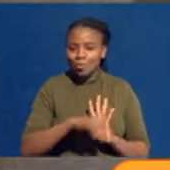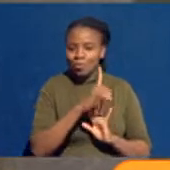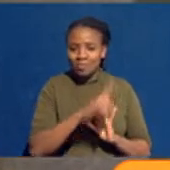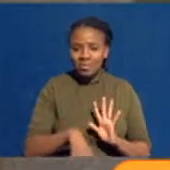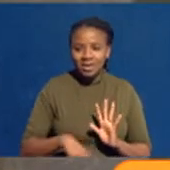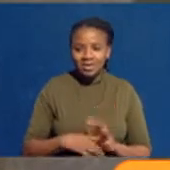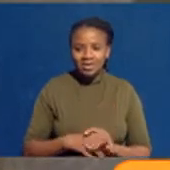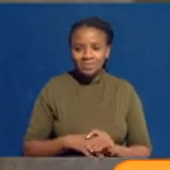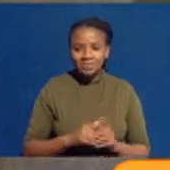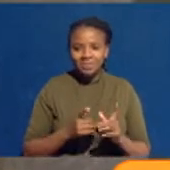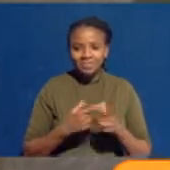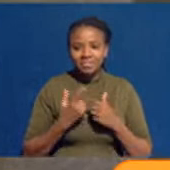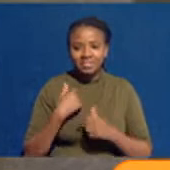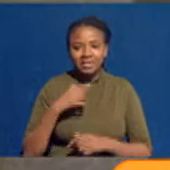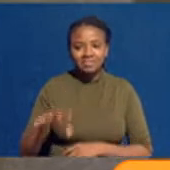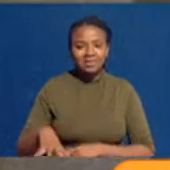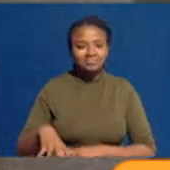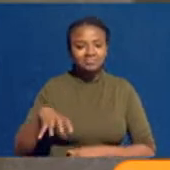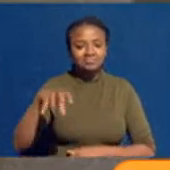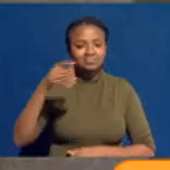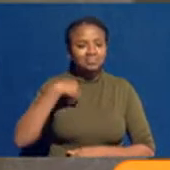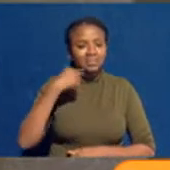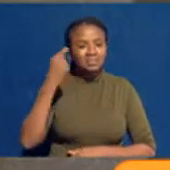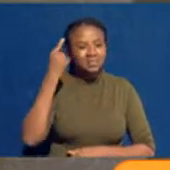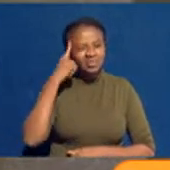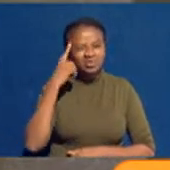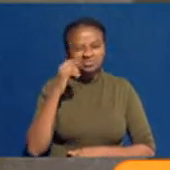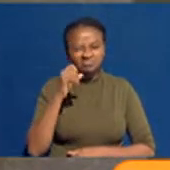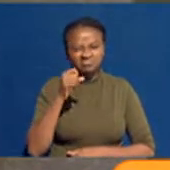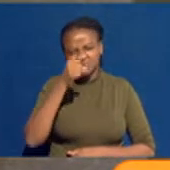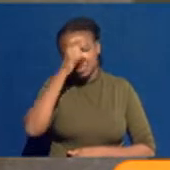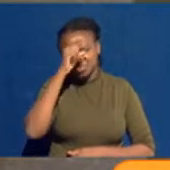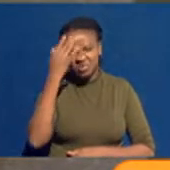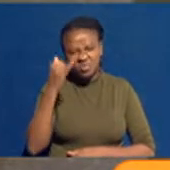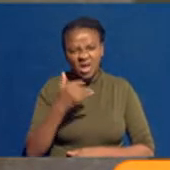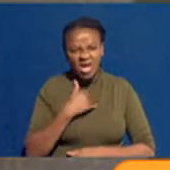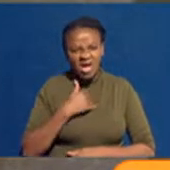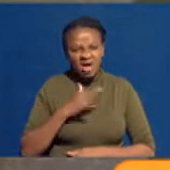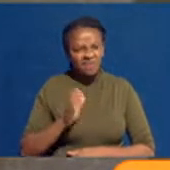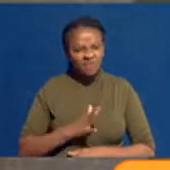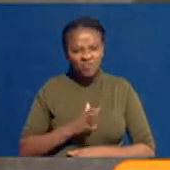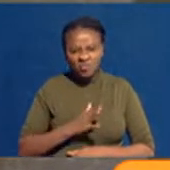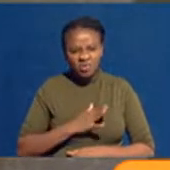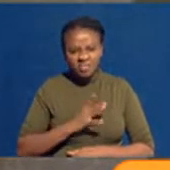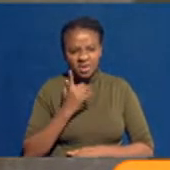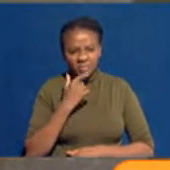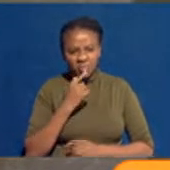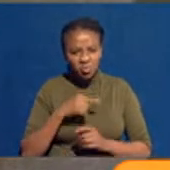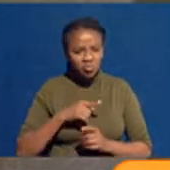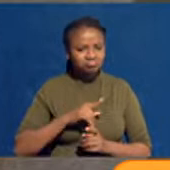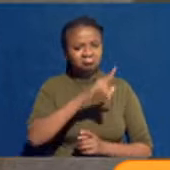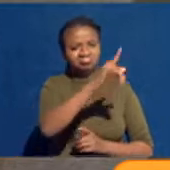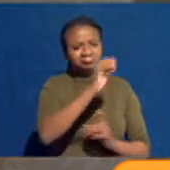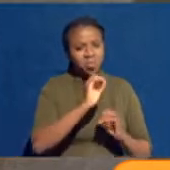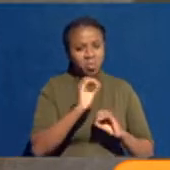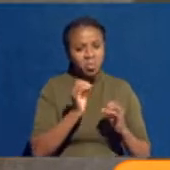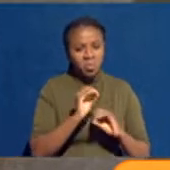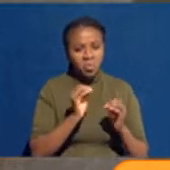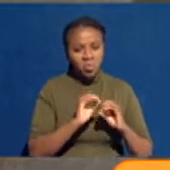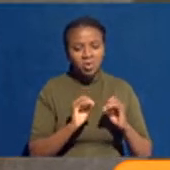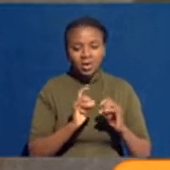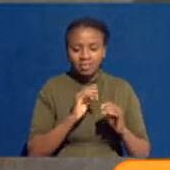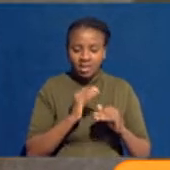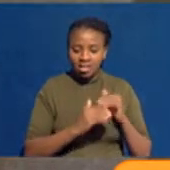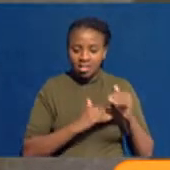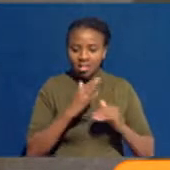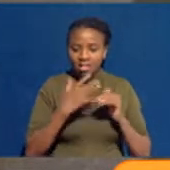Growing up, I always thought that it was foolish that they didn't have women astronauts. I had learned a lot